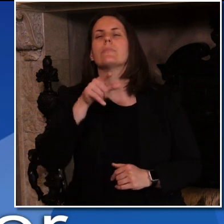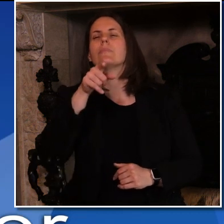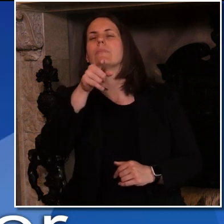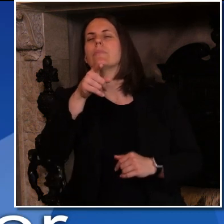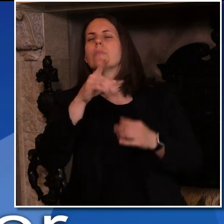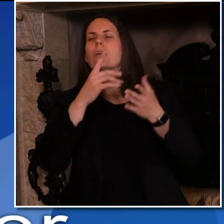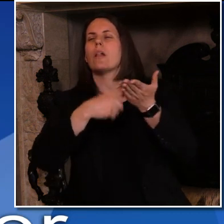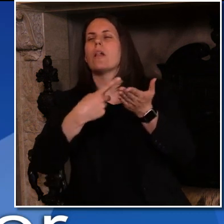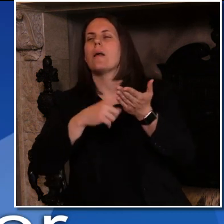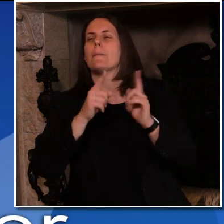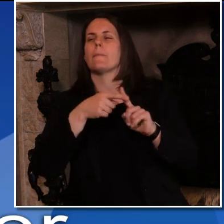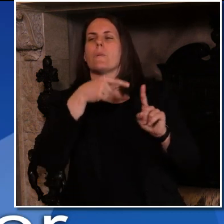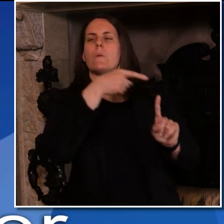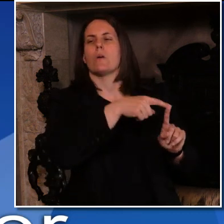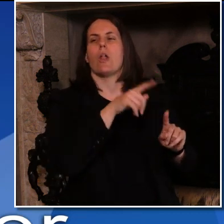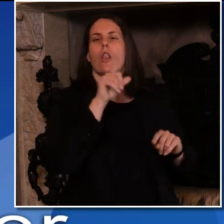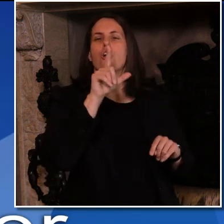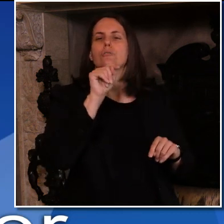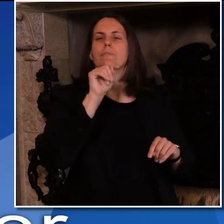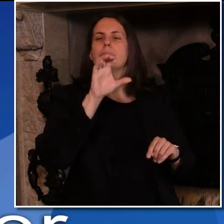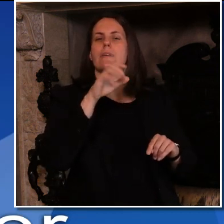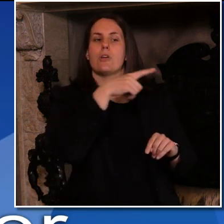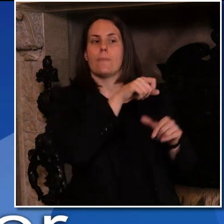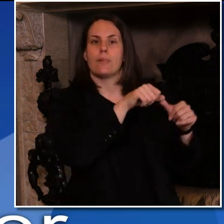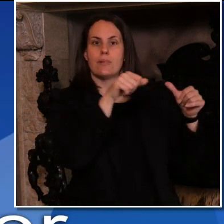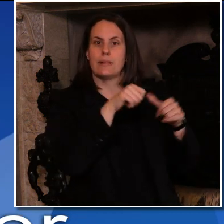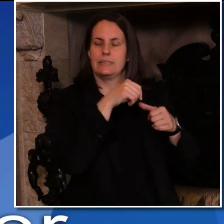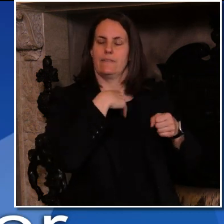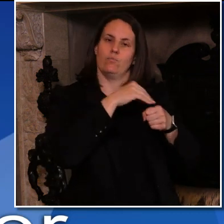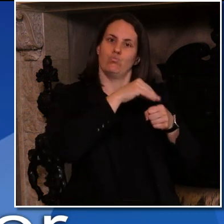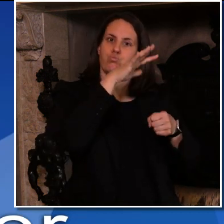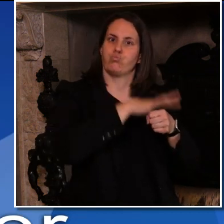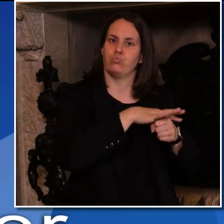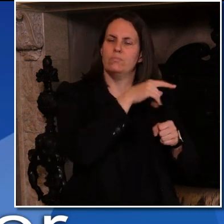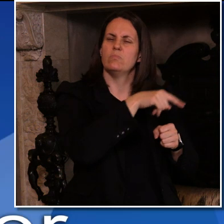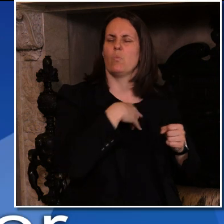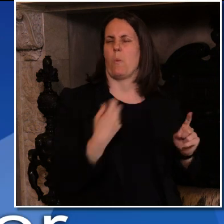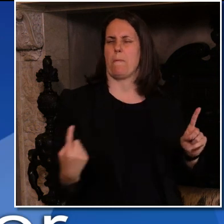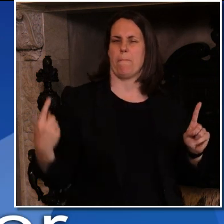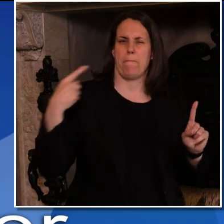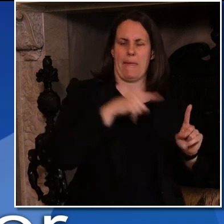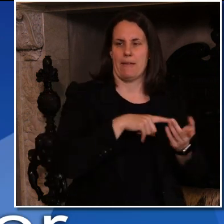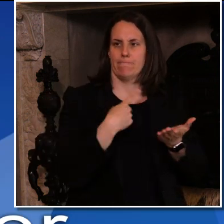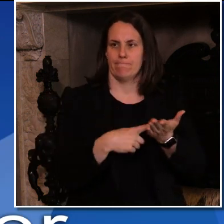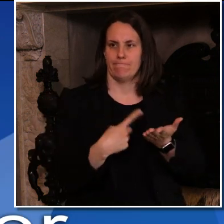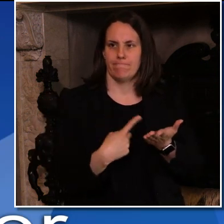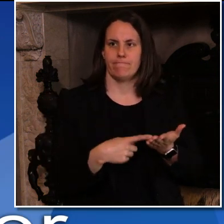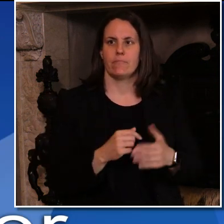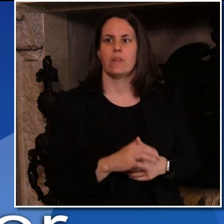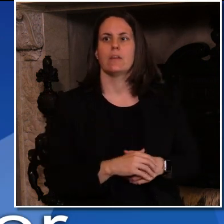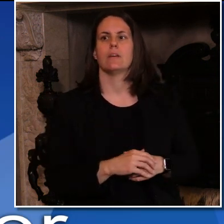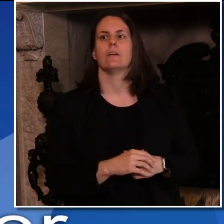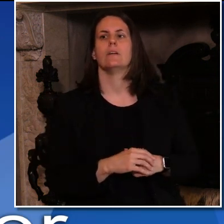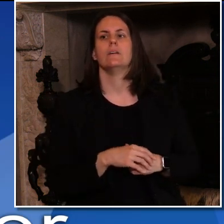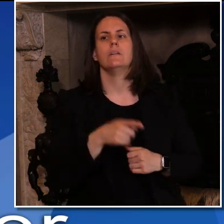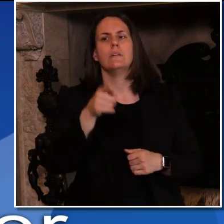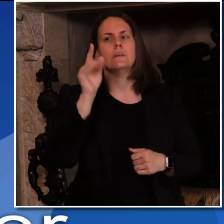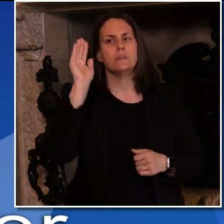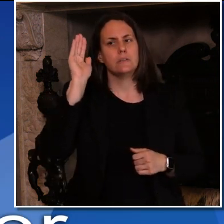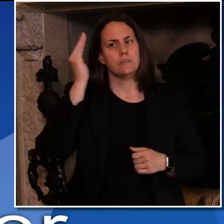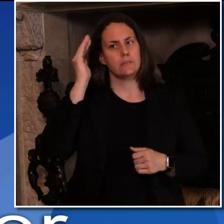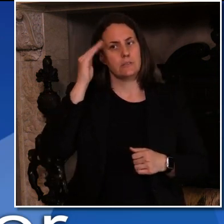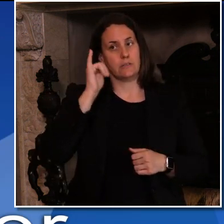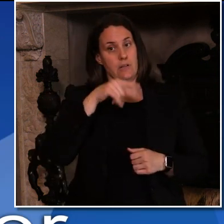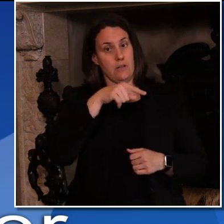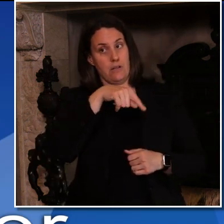COVID outbreak. You said the region where those facilities are located will be identified on this new